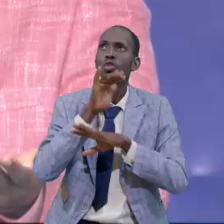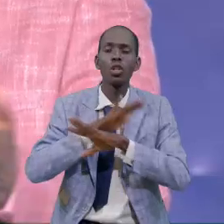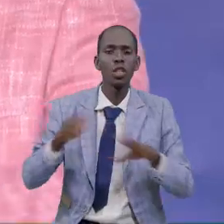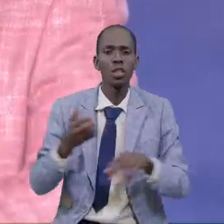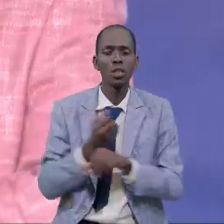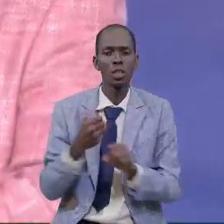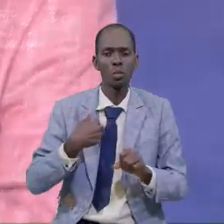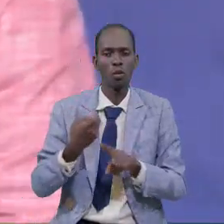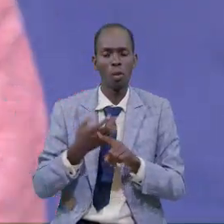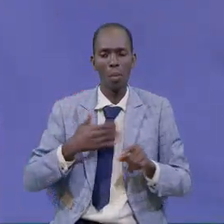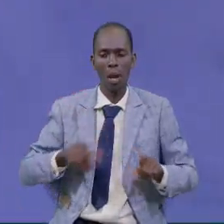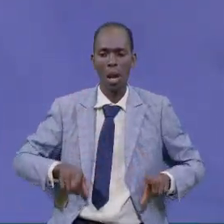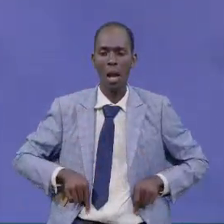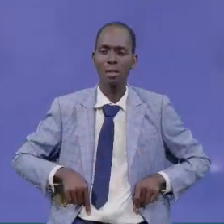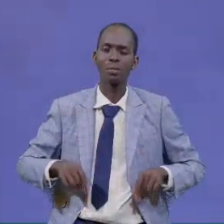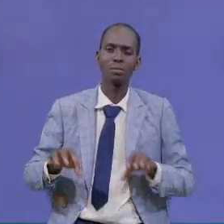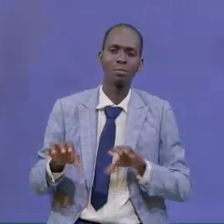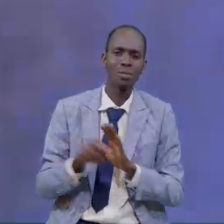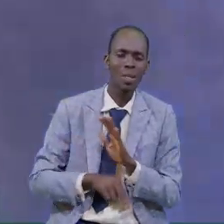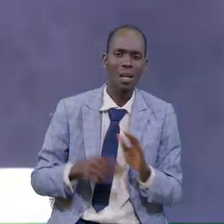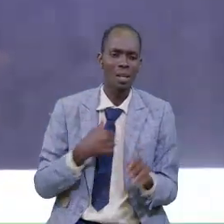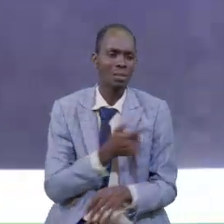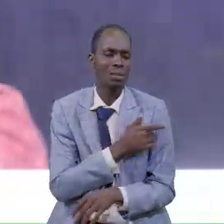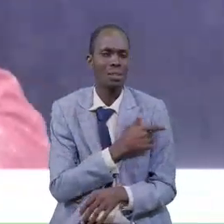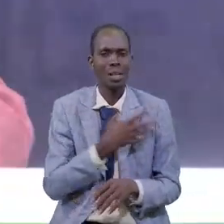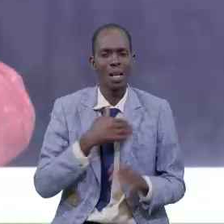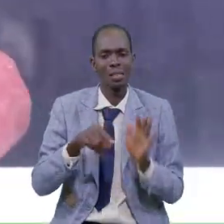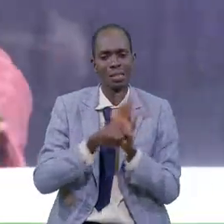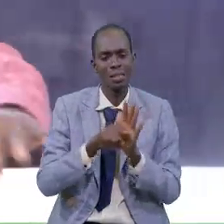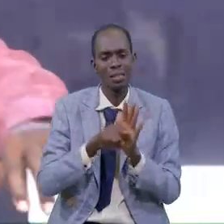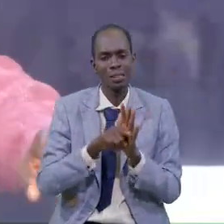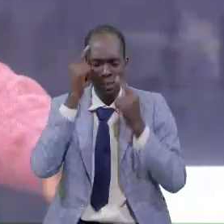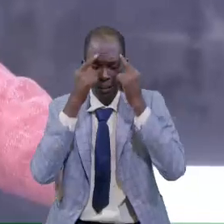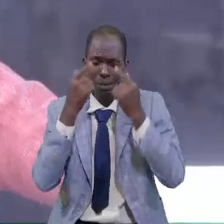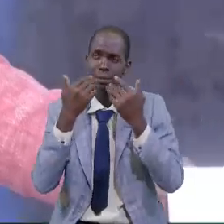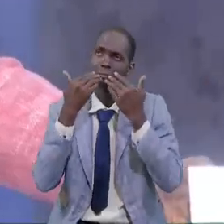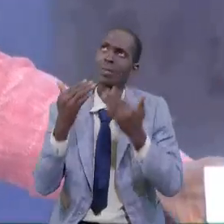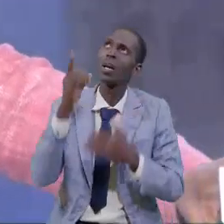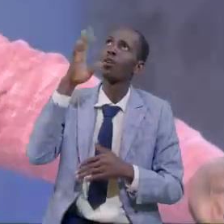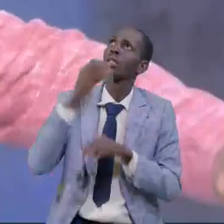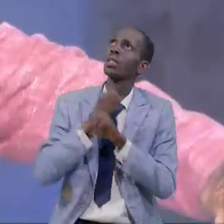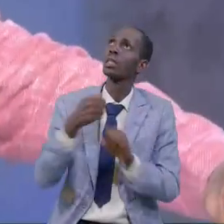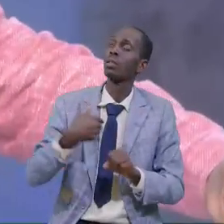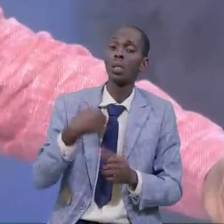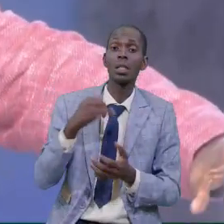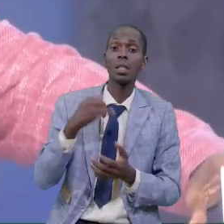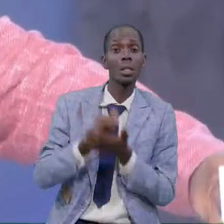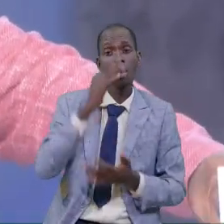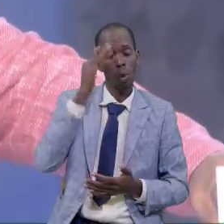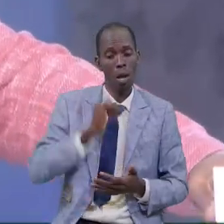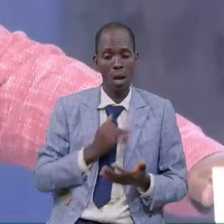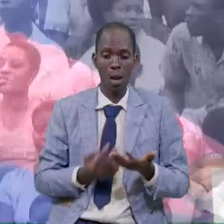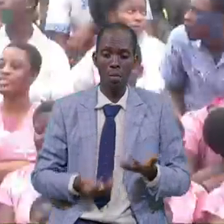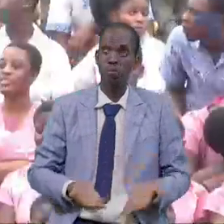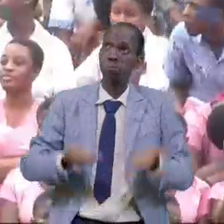negative thinking. But thank God, he saved me. That's why I rose up. And that's why you are going to rise